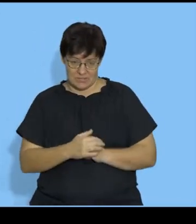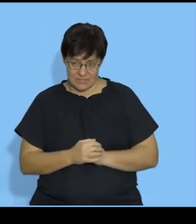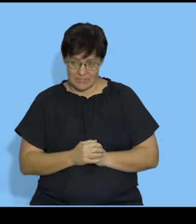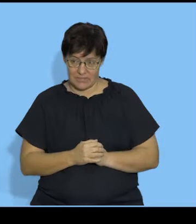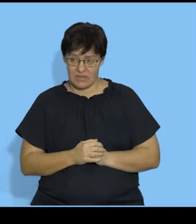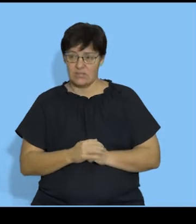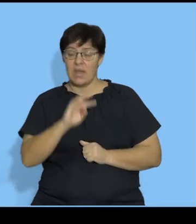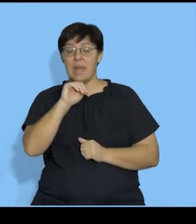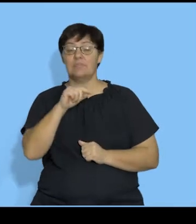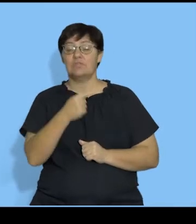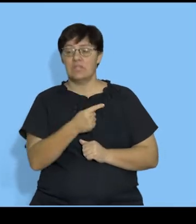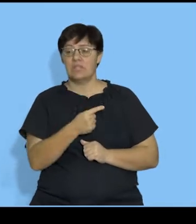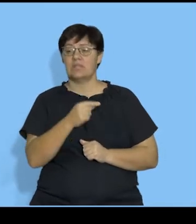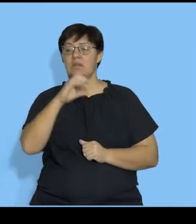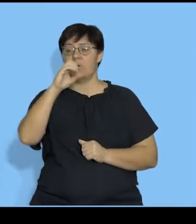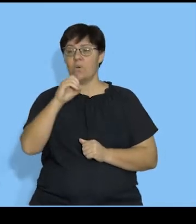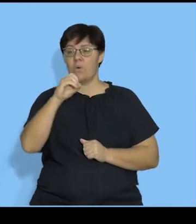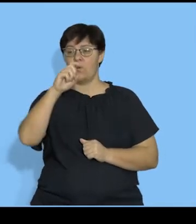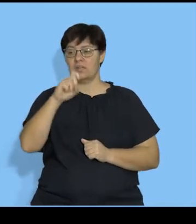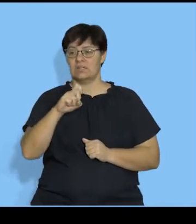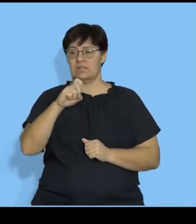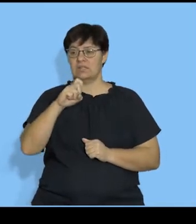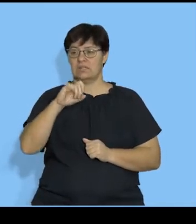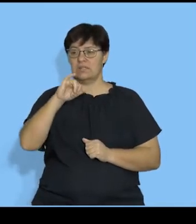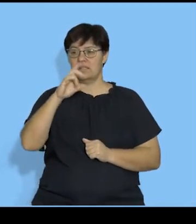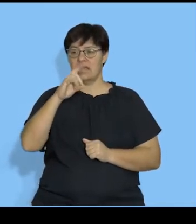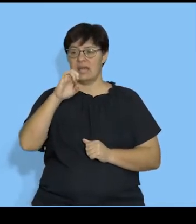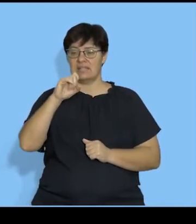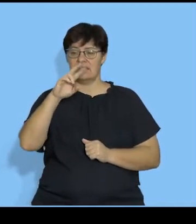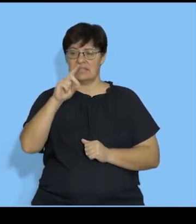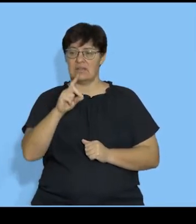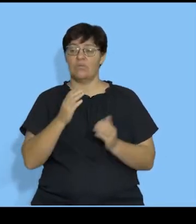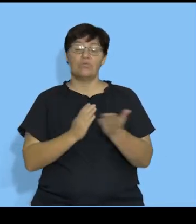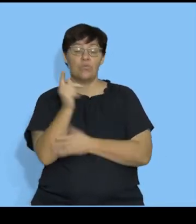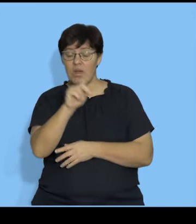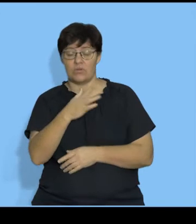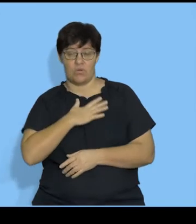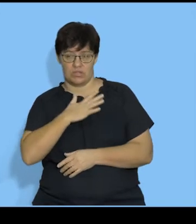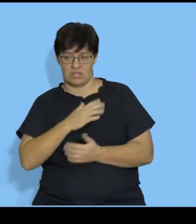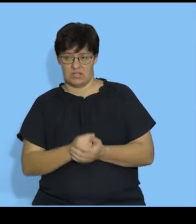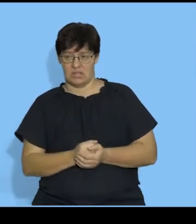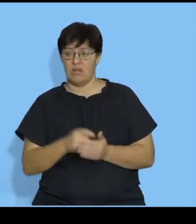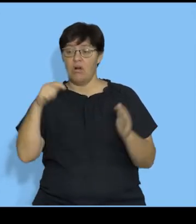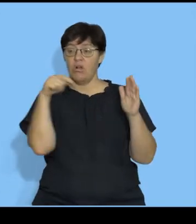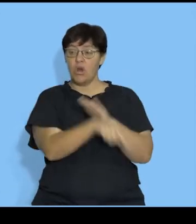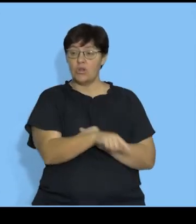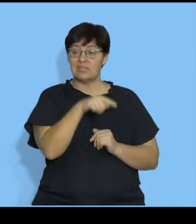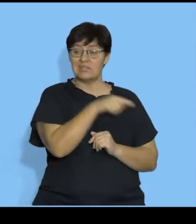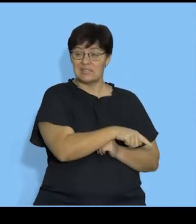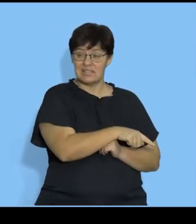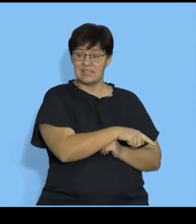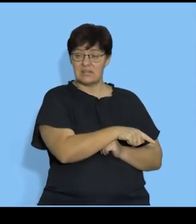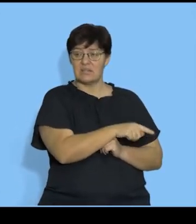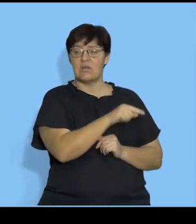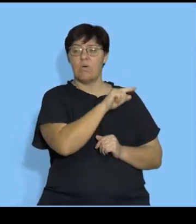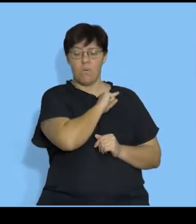been oxidized by oxygen, right? The loss of electrons of magnesium can be attributed to the